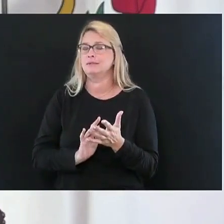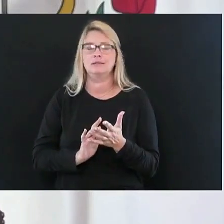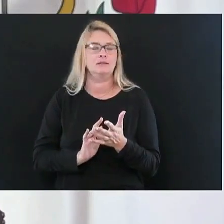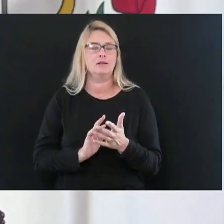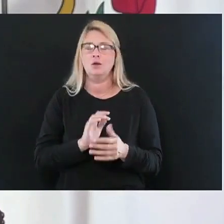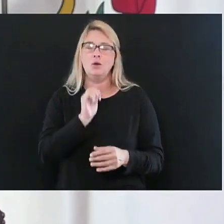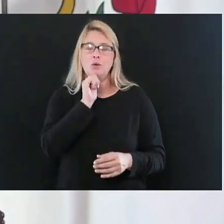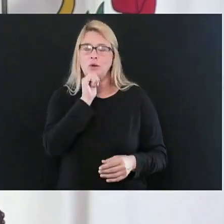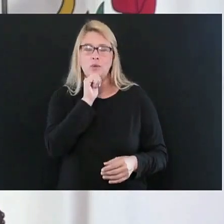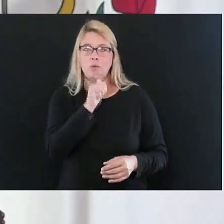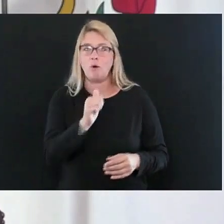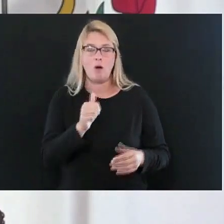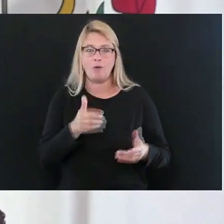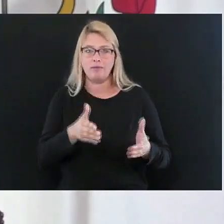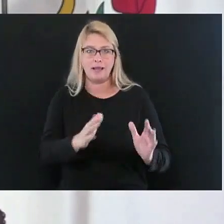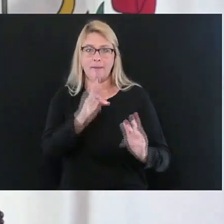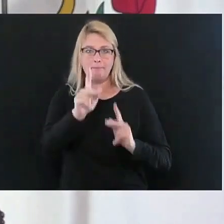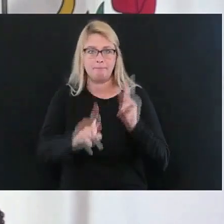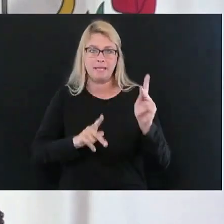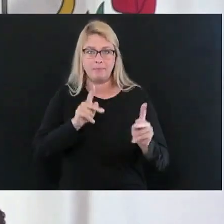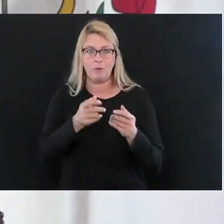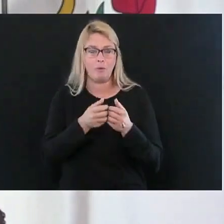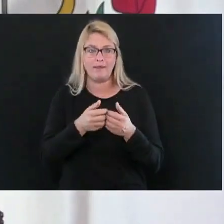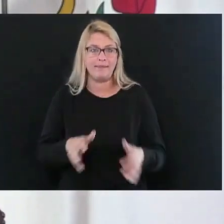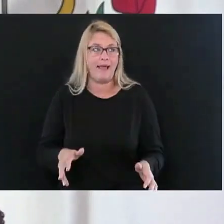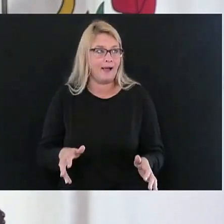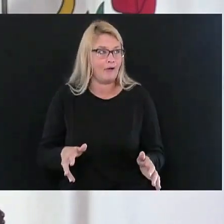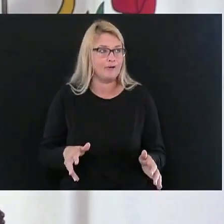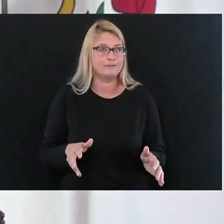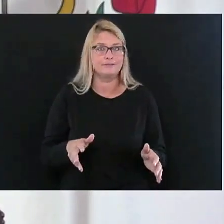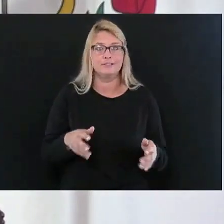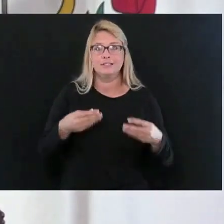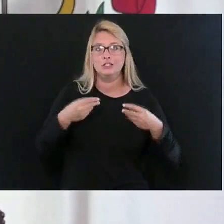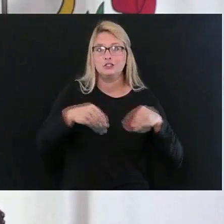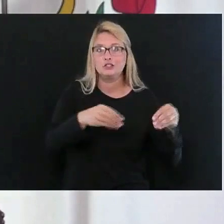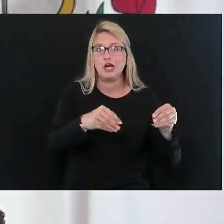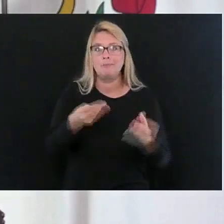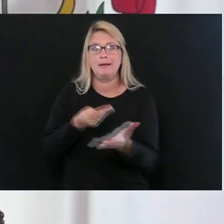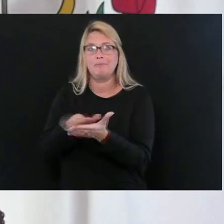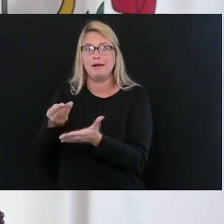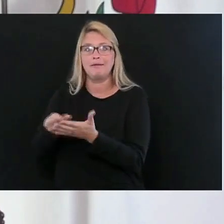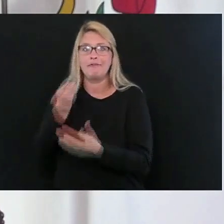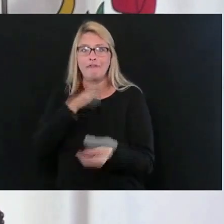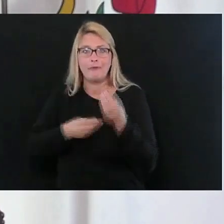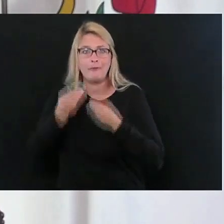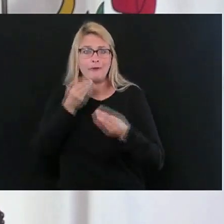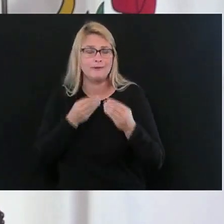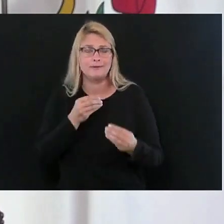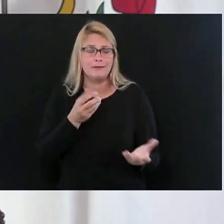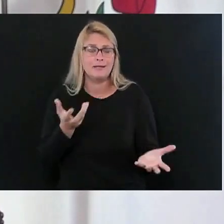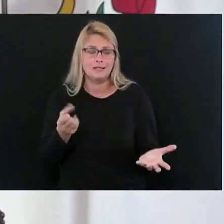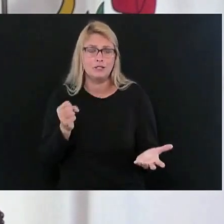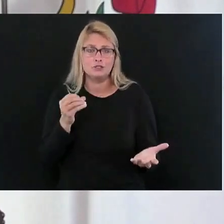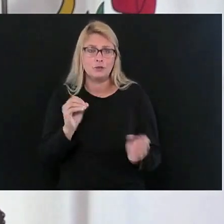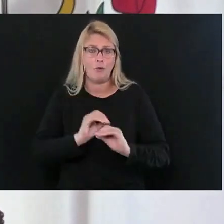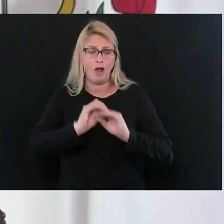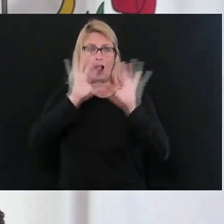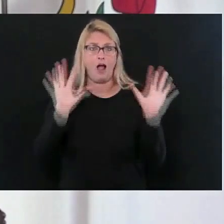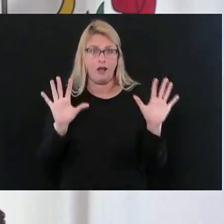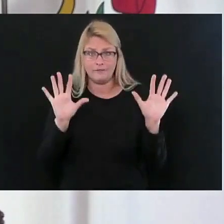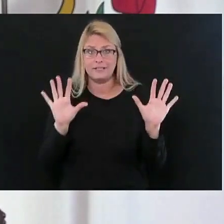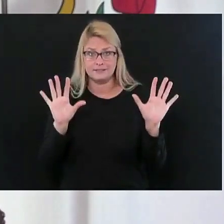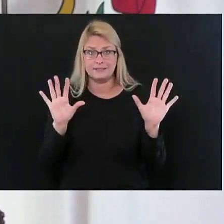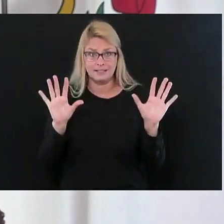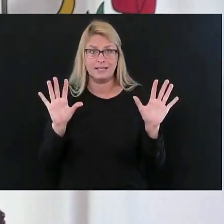will not let people surely go without being able to shop and get their groceries and that kind of stuff. And so when it really boils